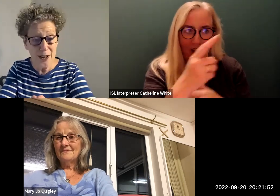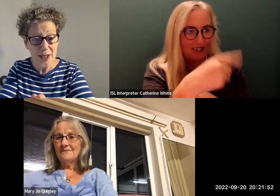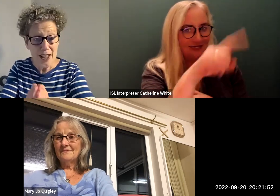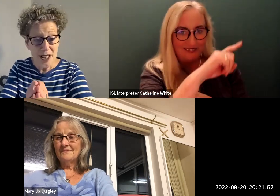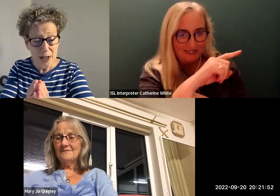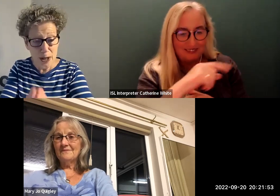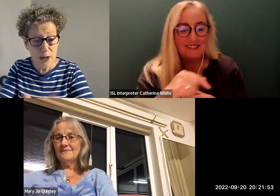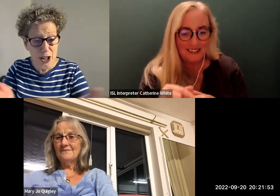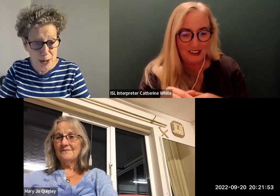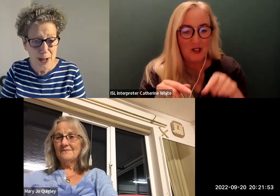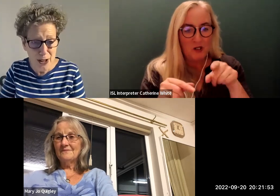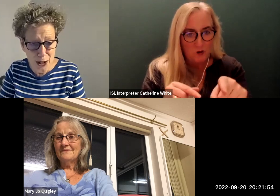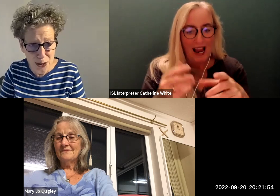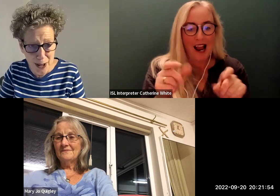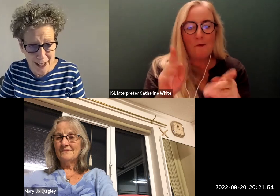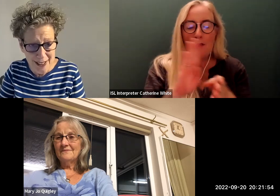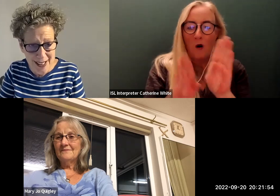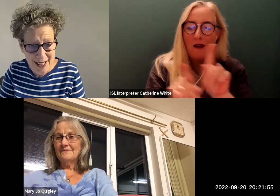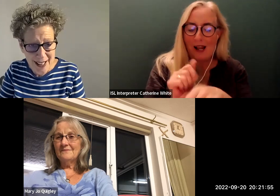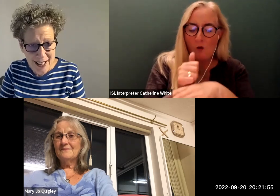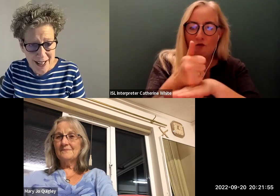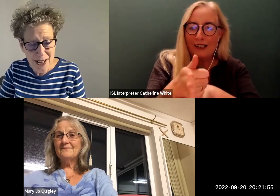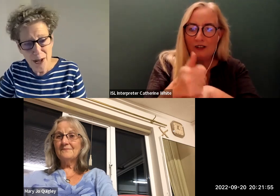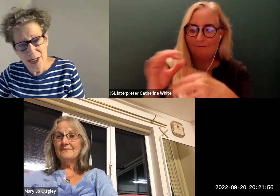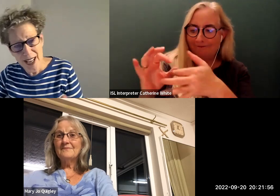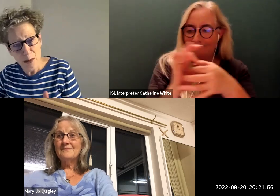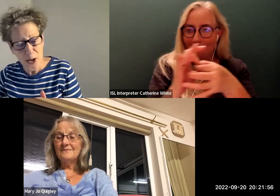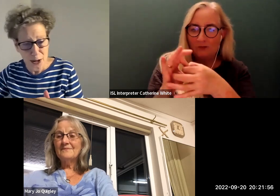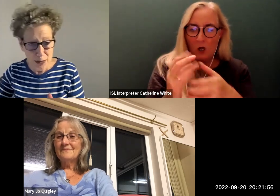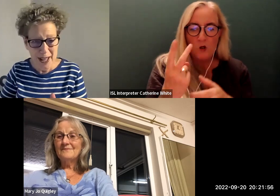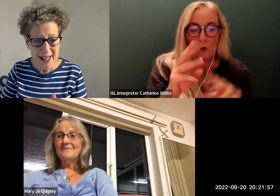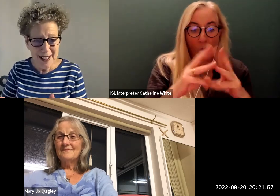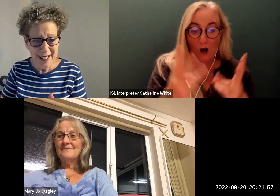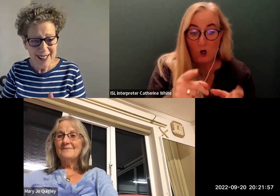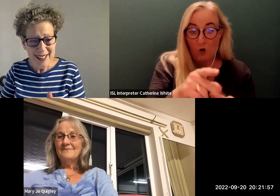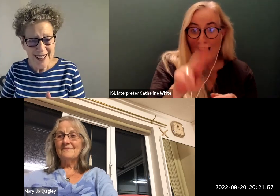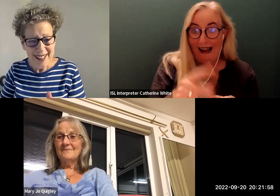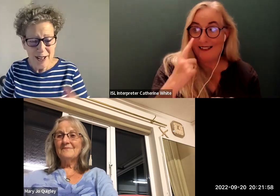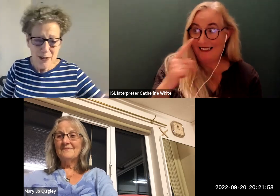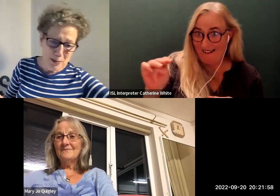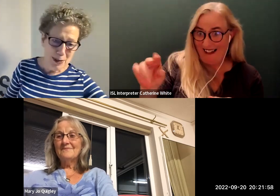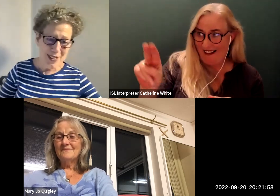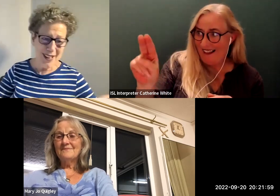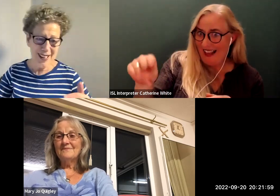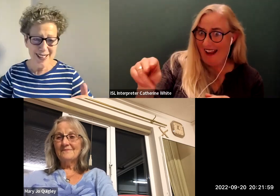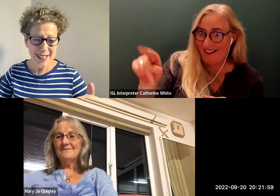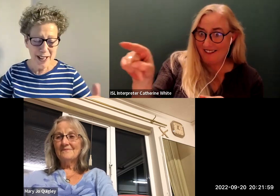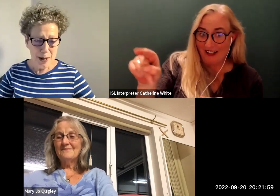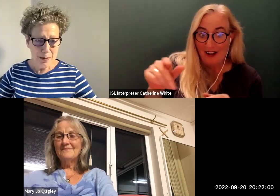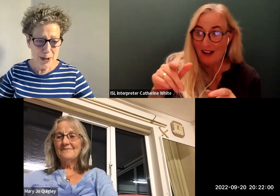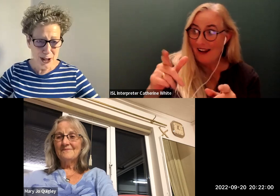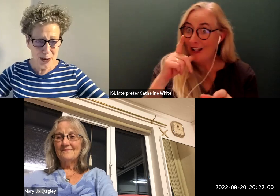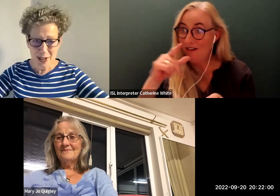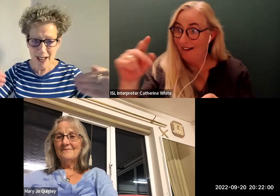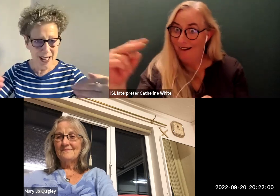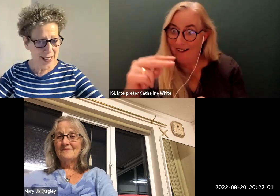like you, the mhm, bridge between the two worlds. mm, So mm, you're seeing what could be mhm. from both sides,